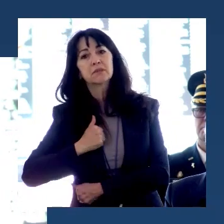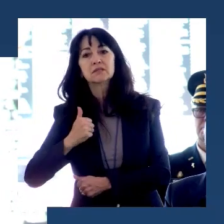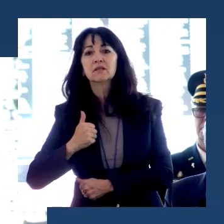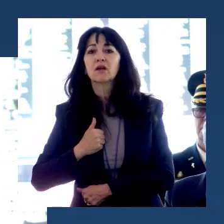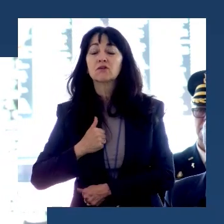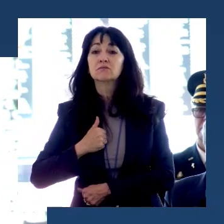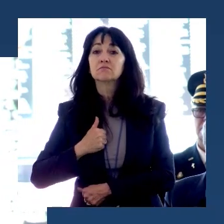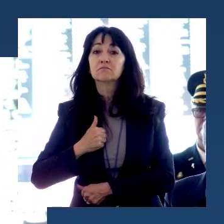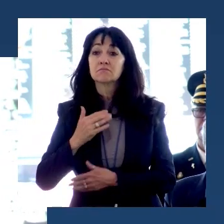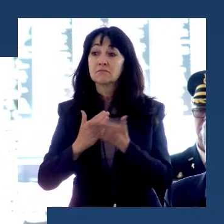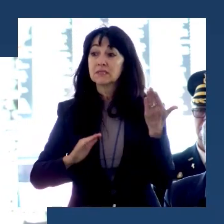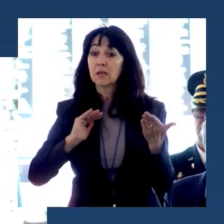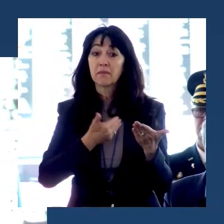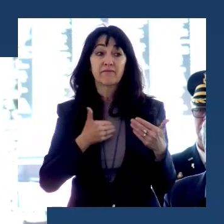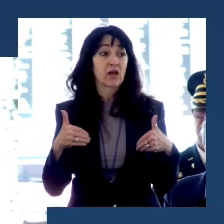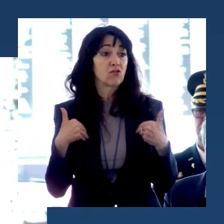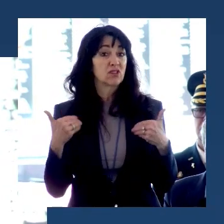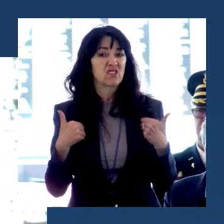serve anymore.